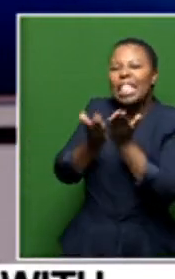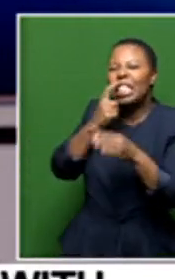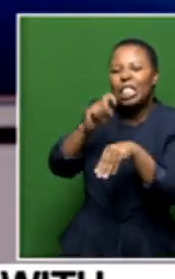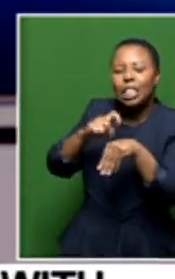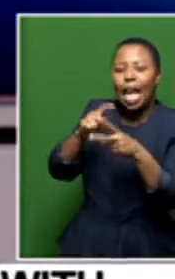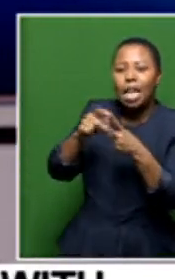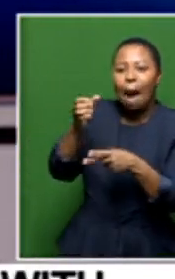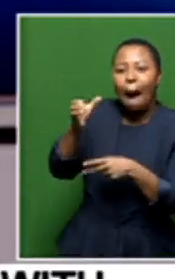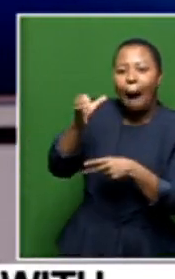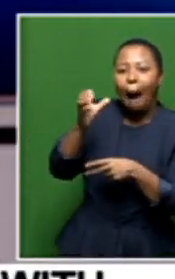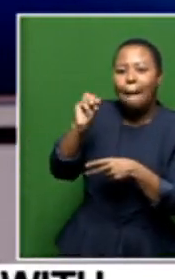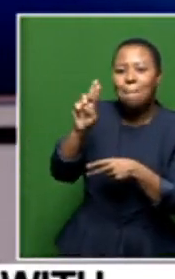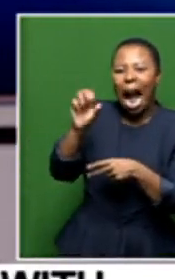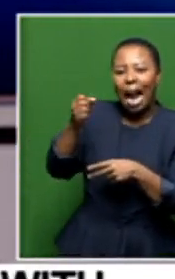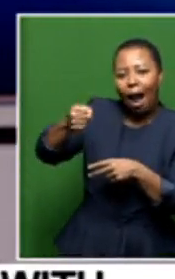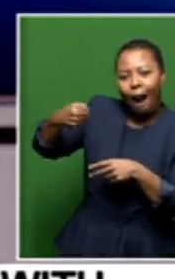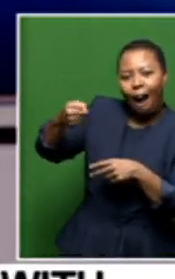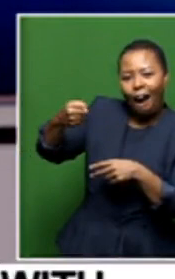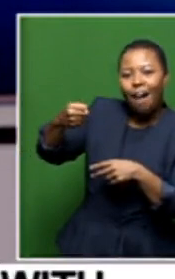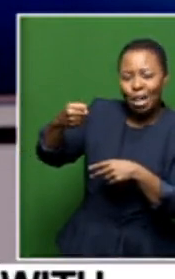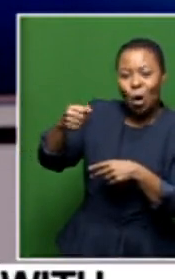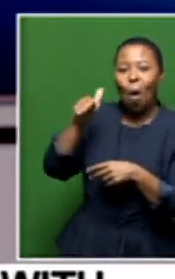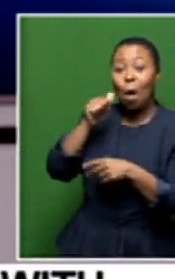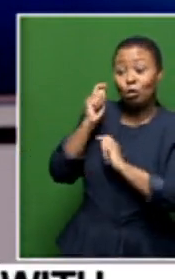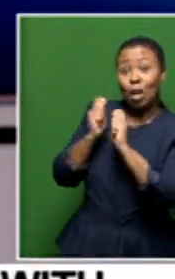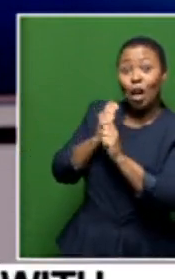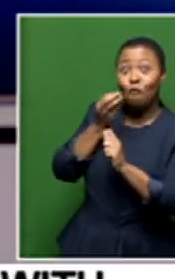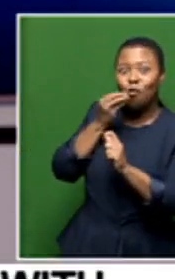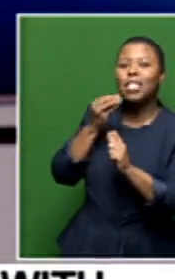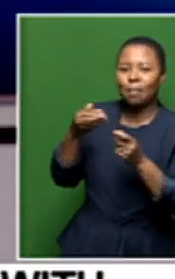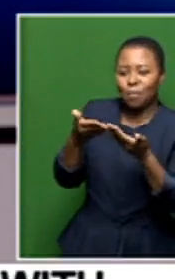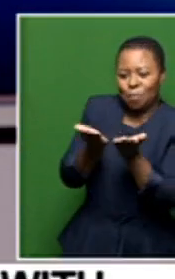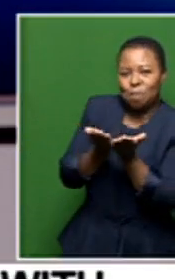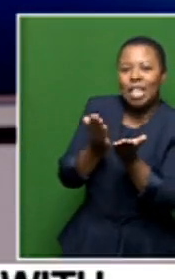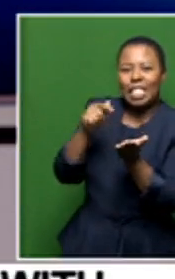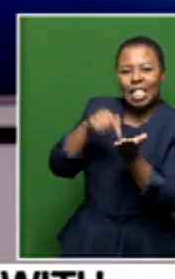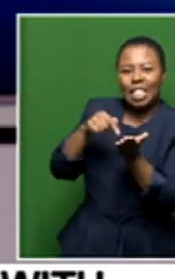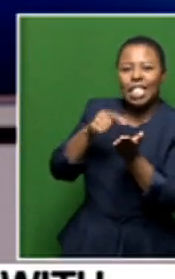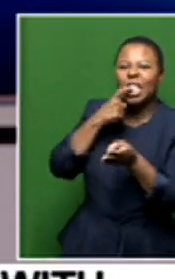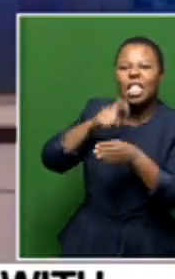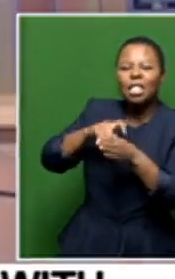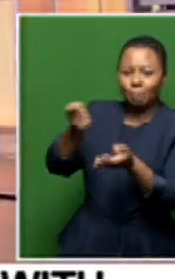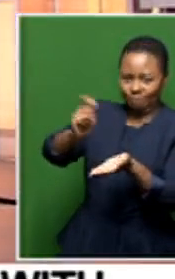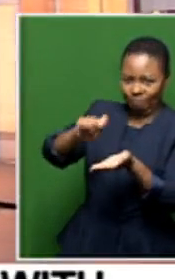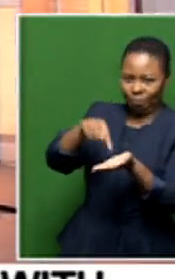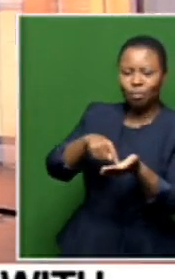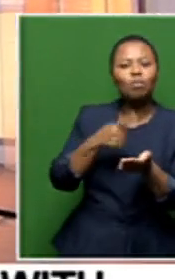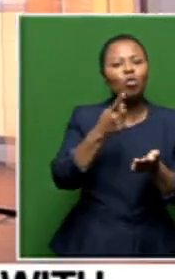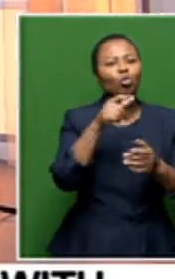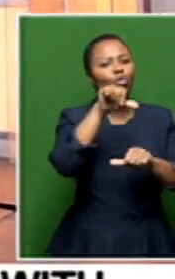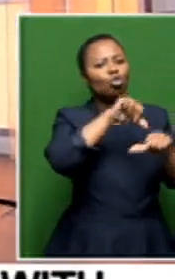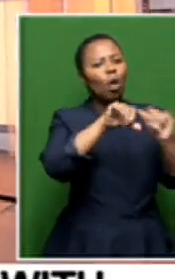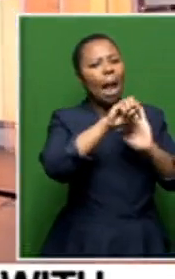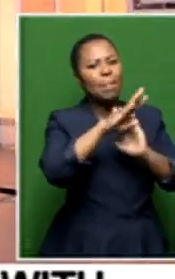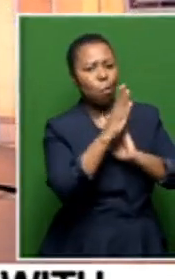mug. Good stuff. Every time I'm having my traditional food, it's in those. Yeah. Yes. Let's talk about your social media presence